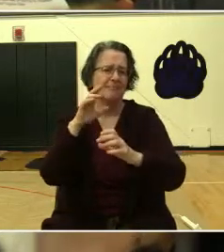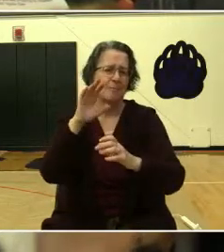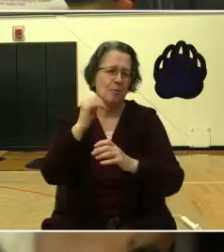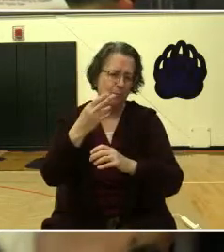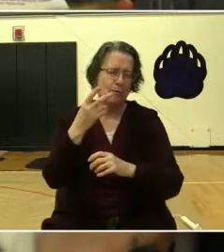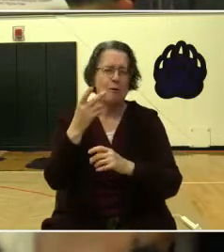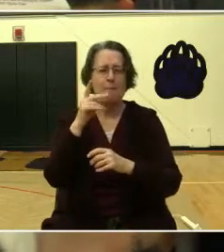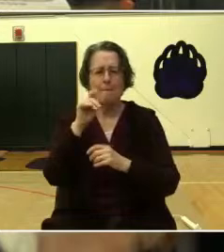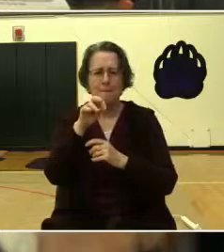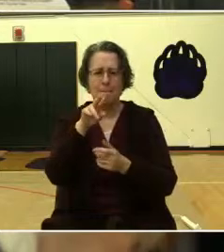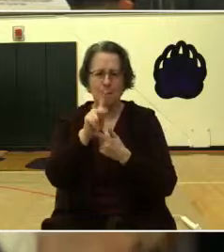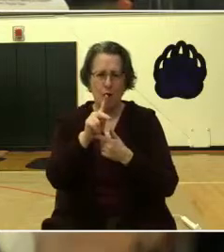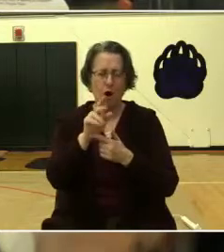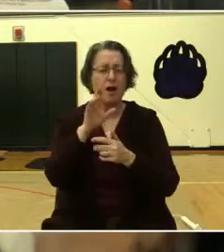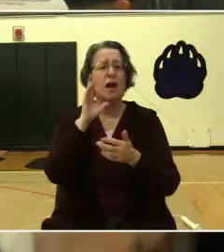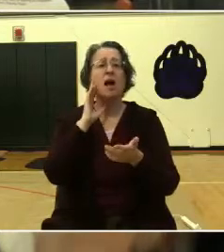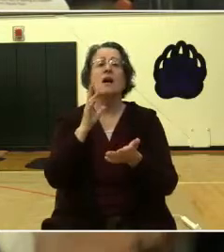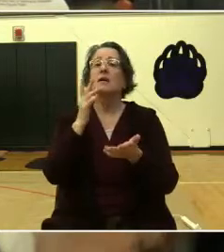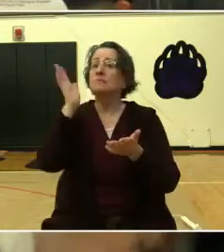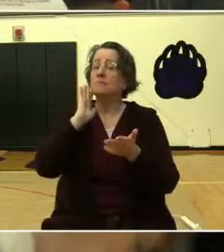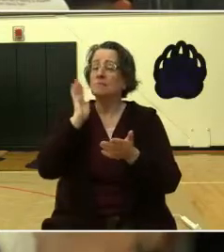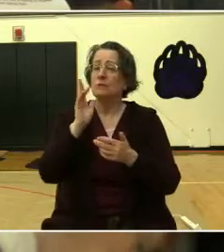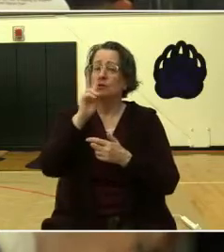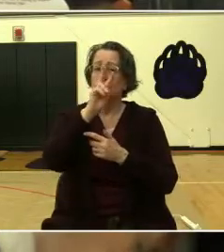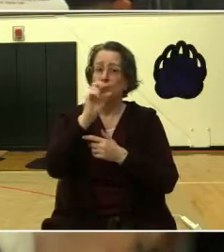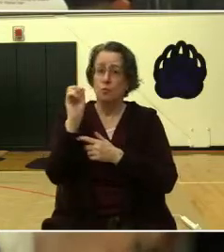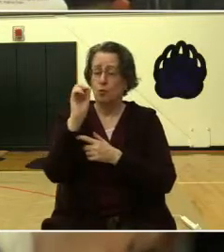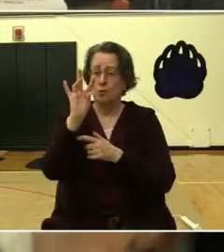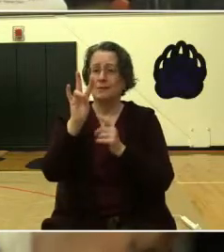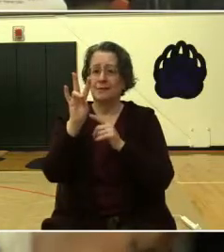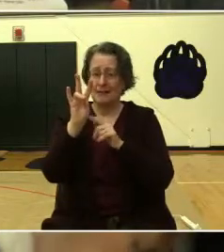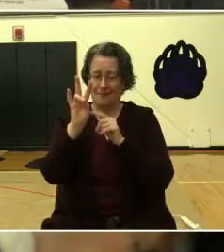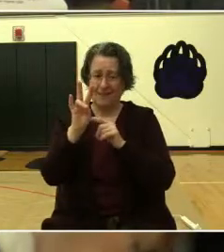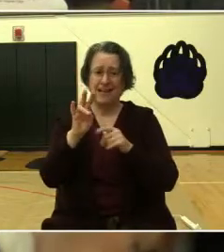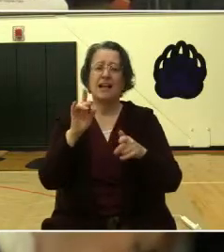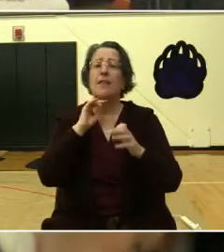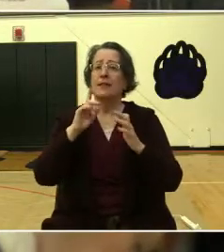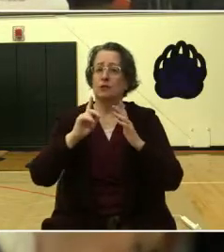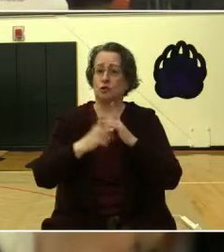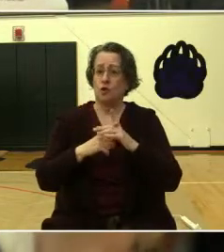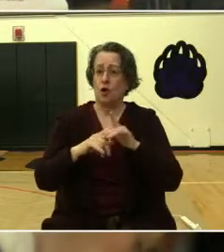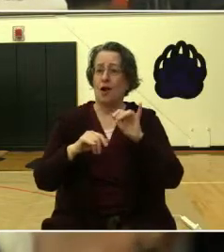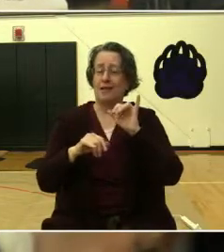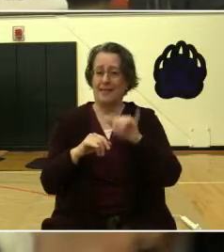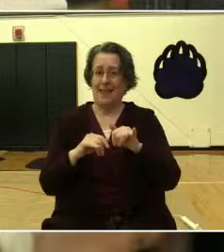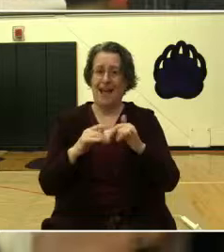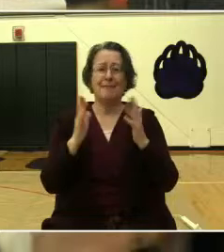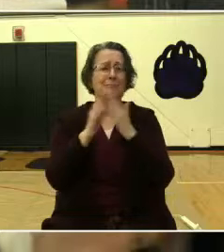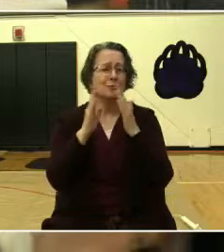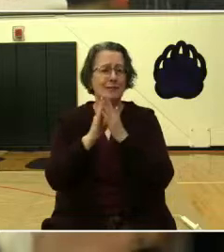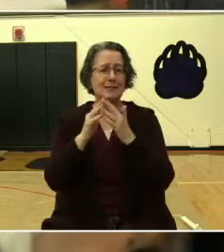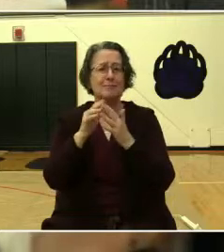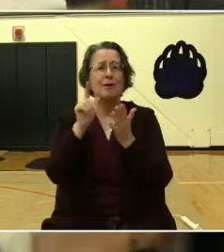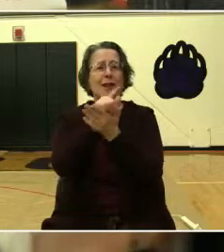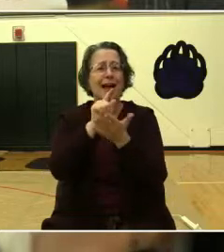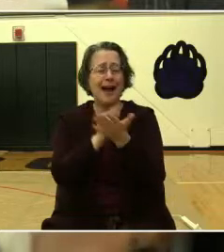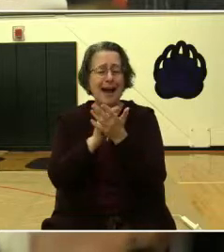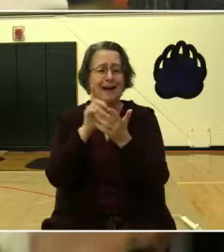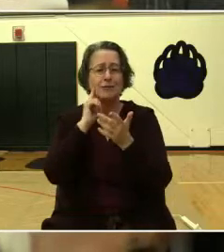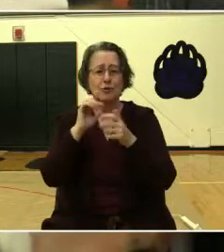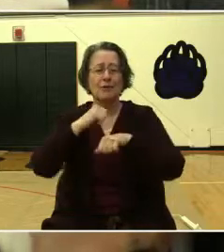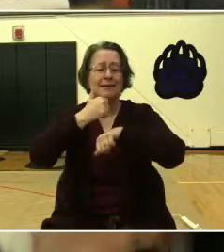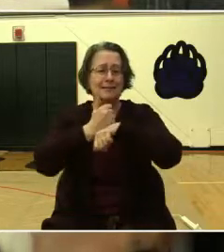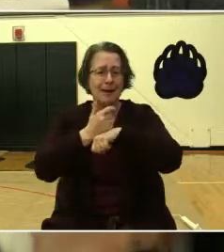$131,900 7 and as delineated in the town ordinance entitled Municipal act to establish and regulate the